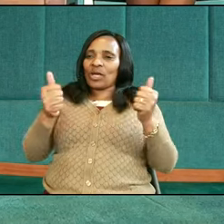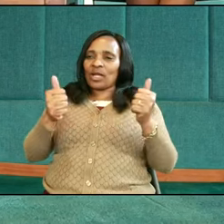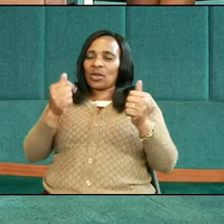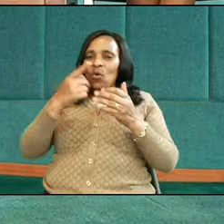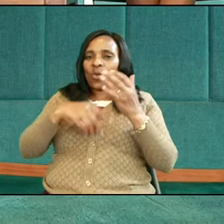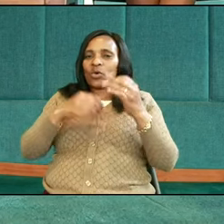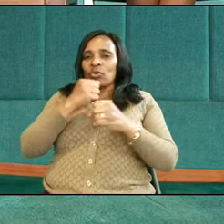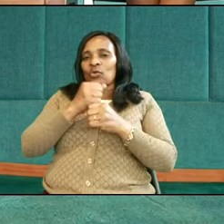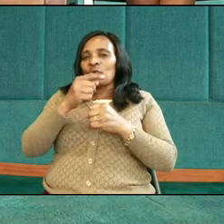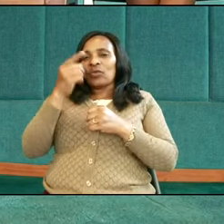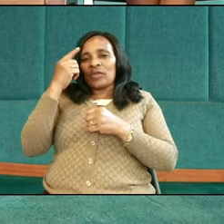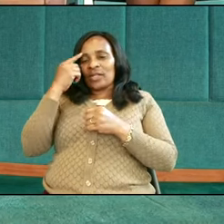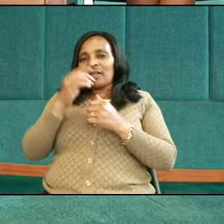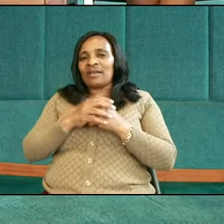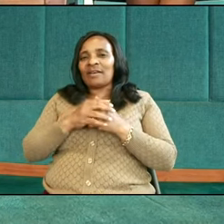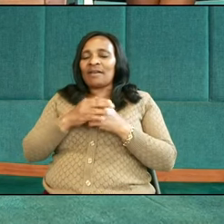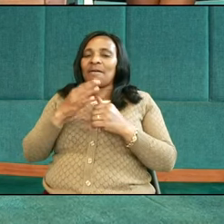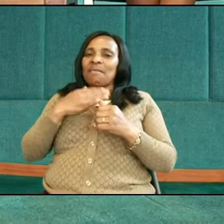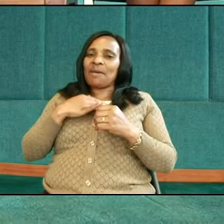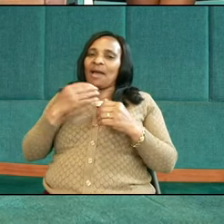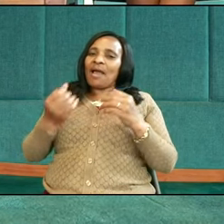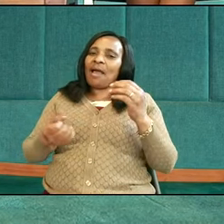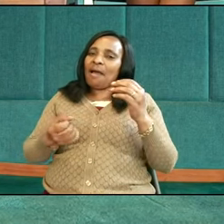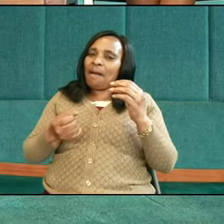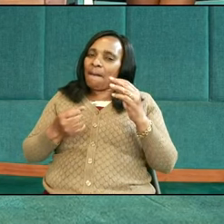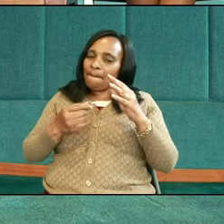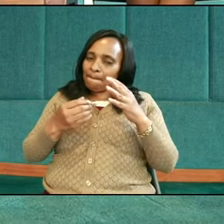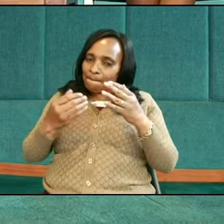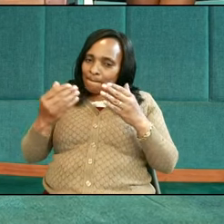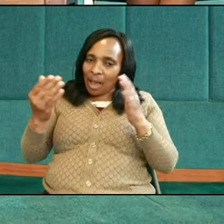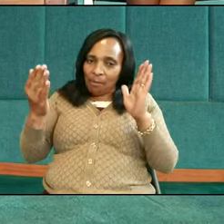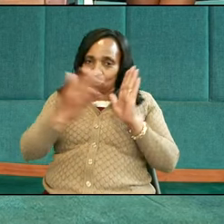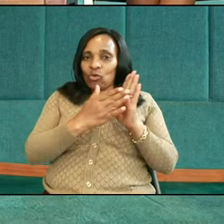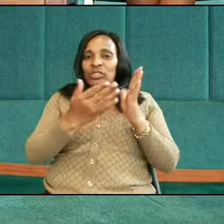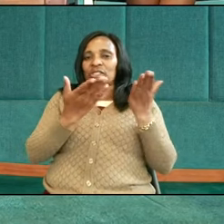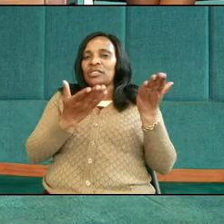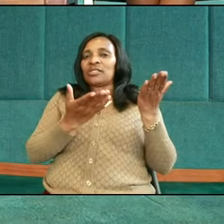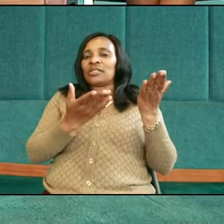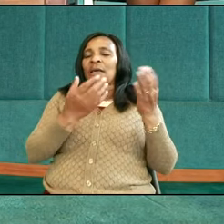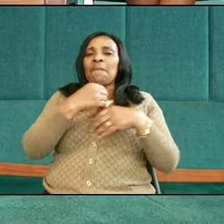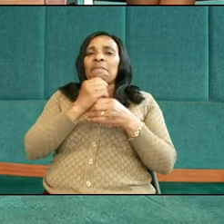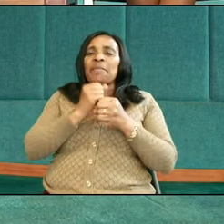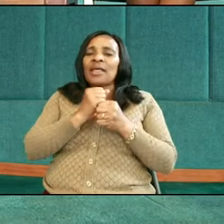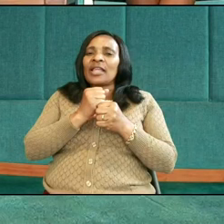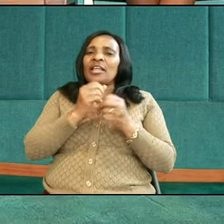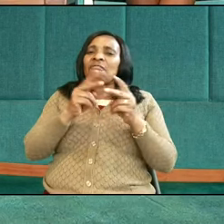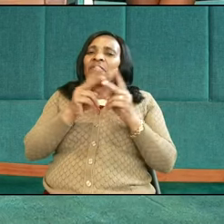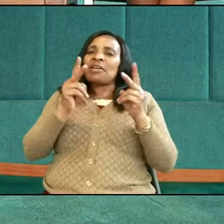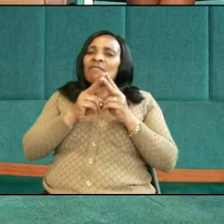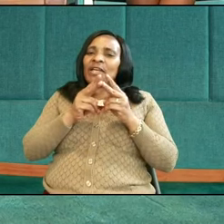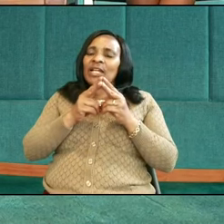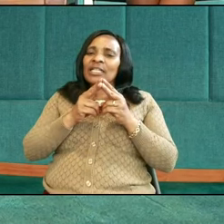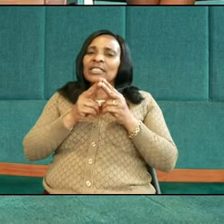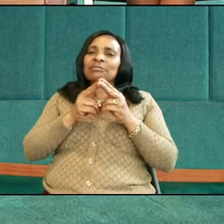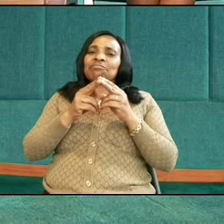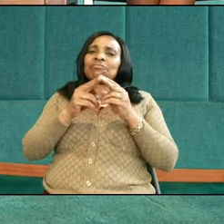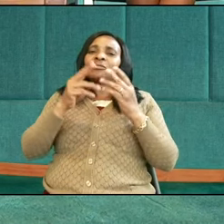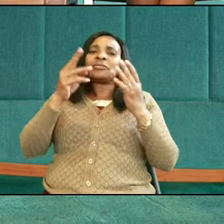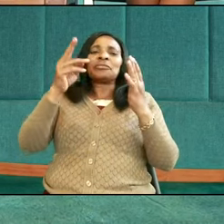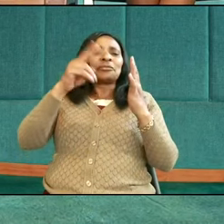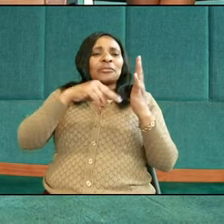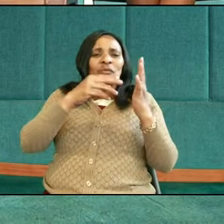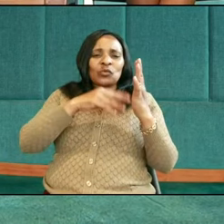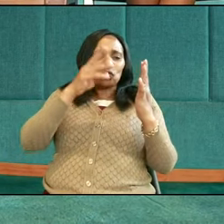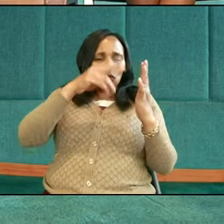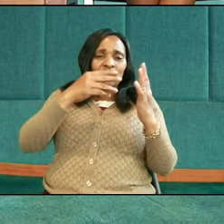do you think? What can we do? So my approach would be that I would make it very inconvenient to read off my paper.